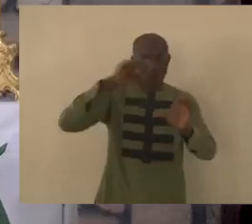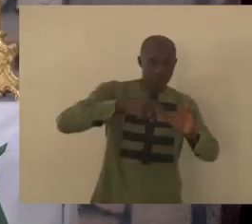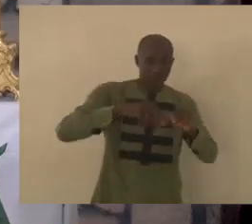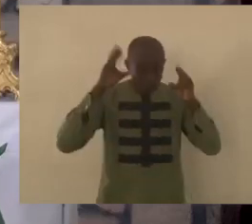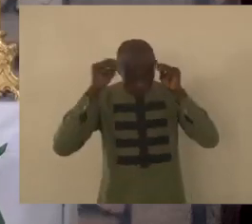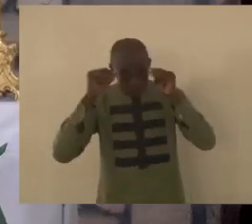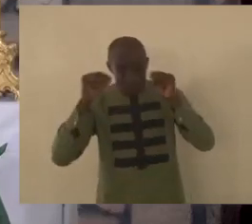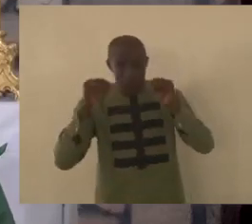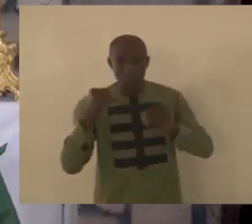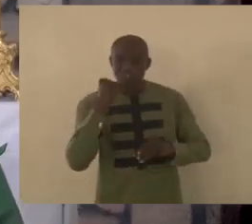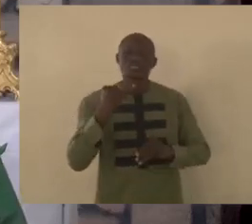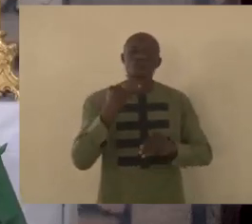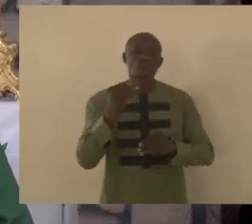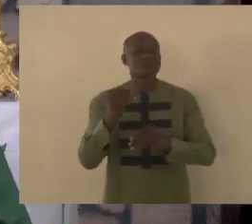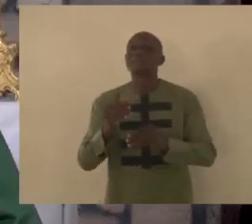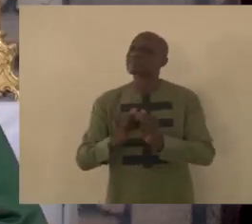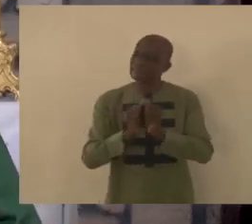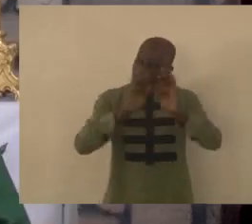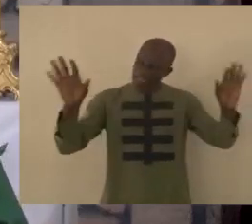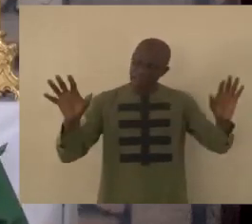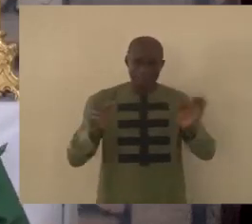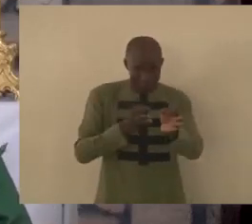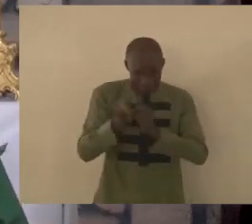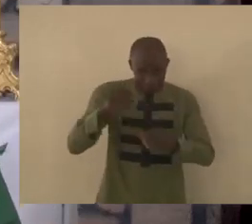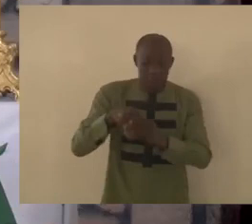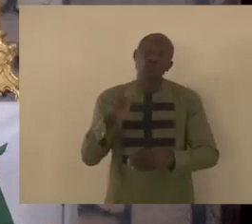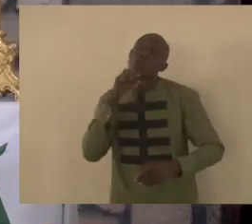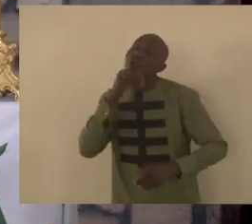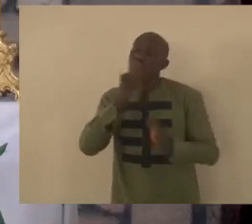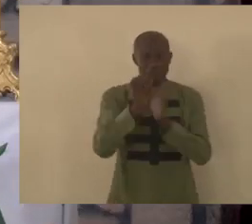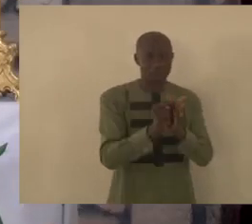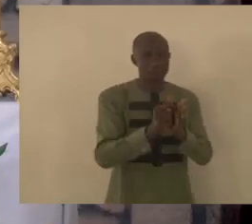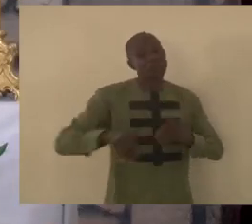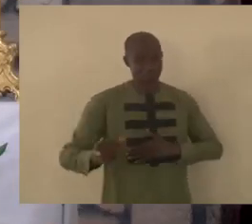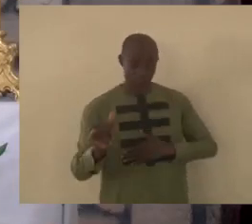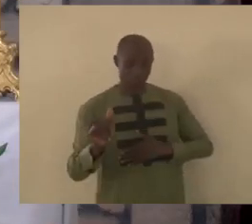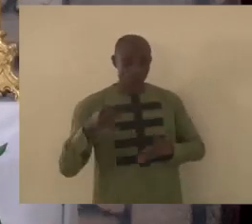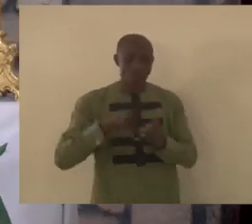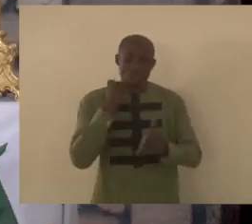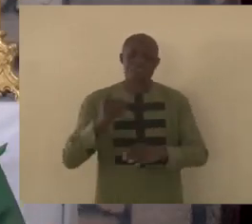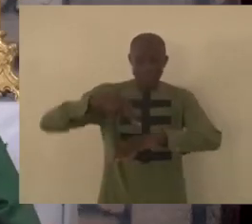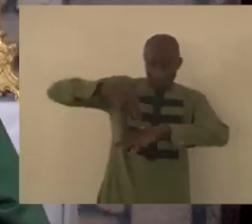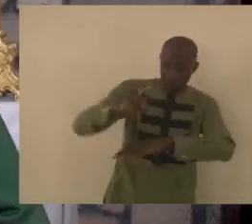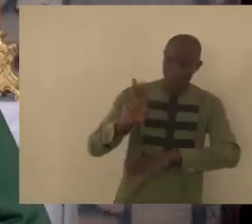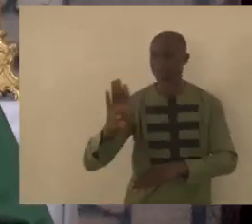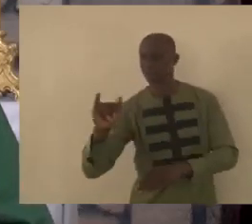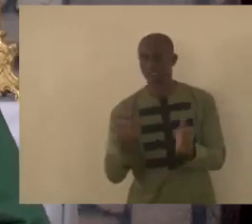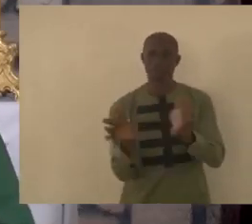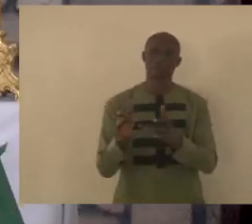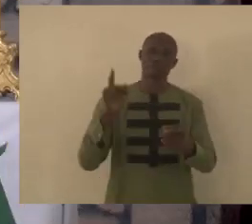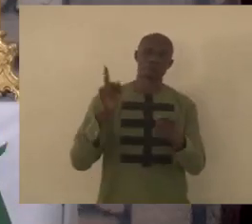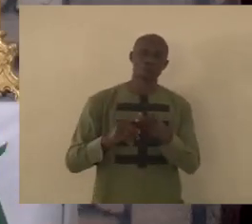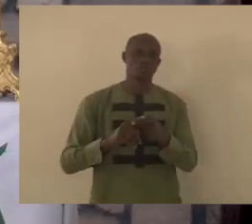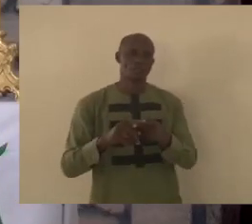The seat of Moses is not explicitly mentioned in the Old Testament, yet it is referenced